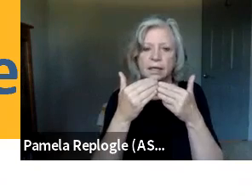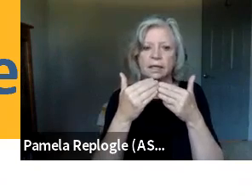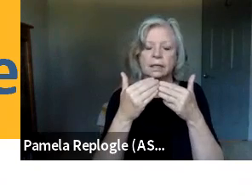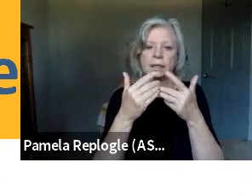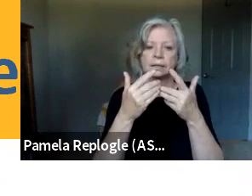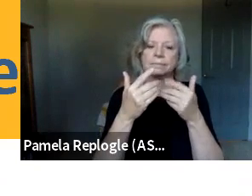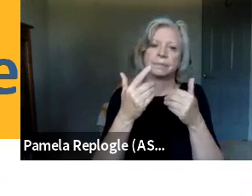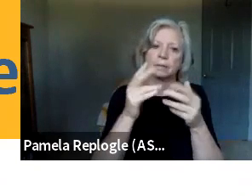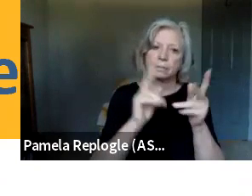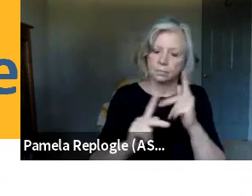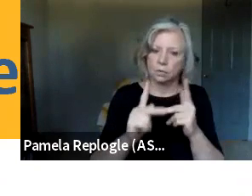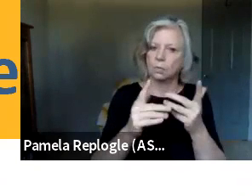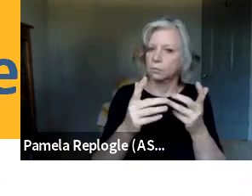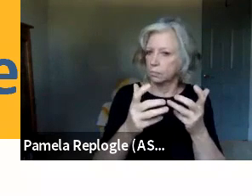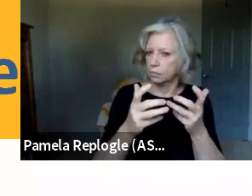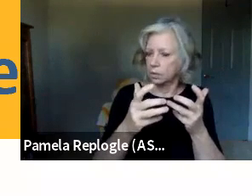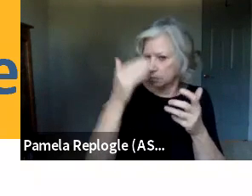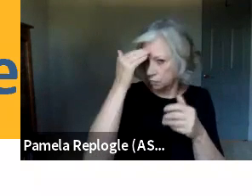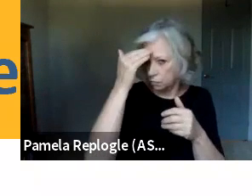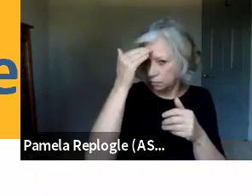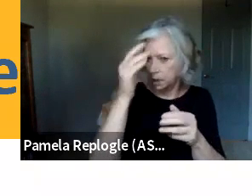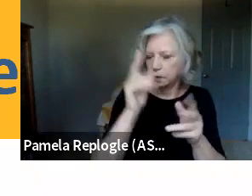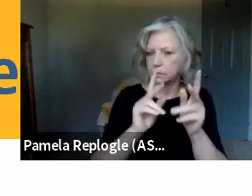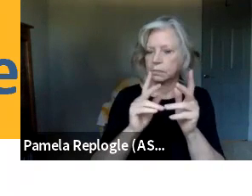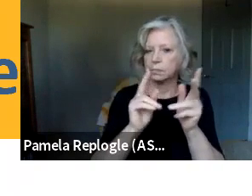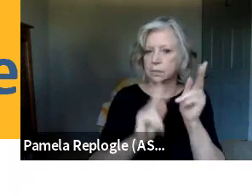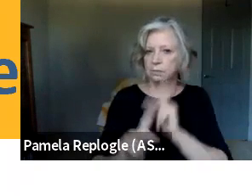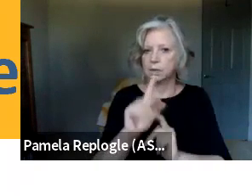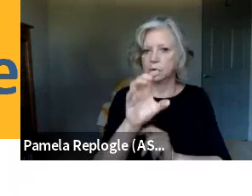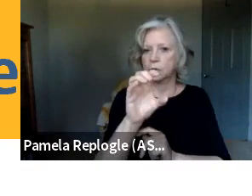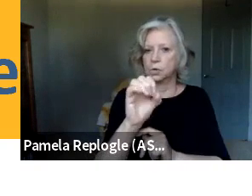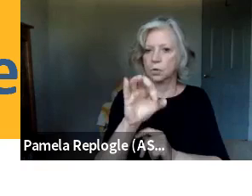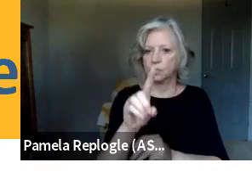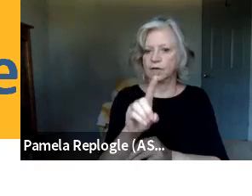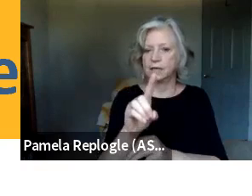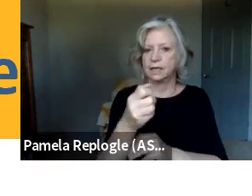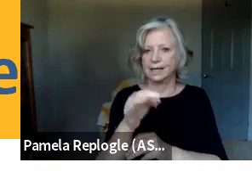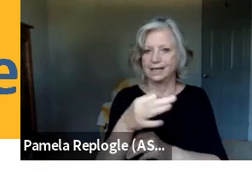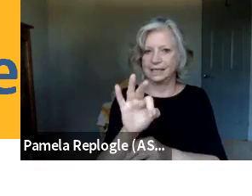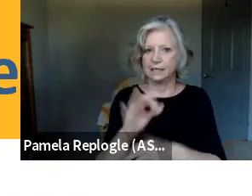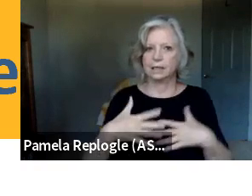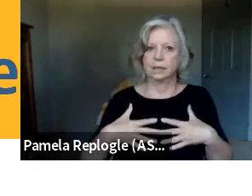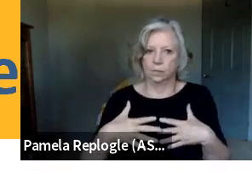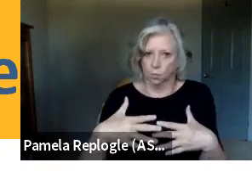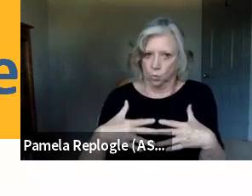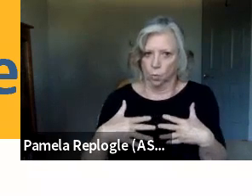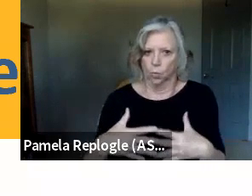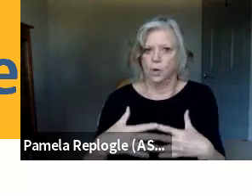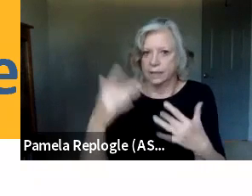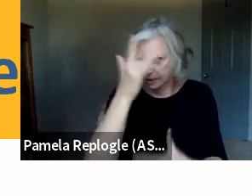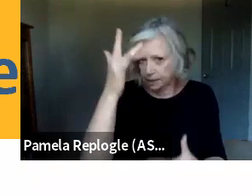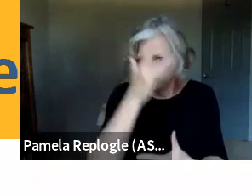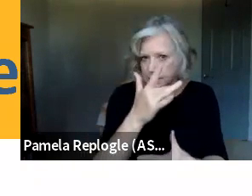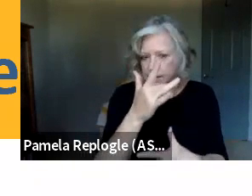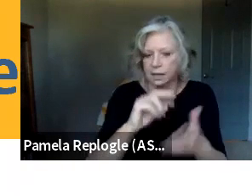who maybe don't think about it as much as I do. COVID-19 is a respiratory illness, and it ranges from mild to very